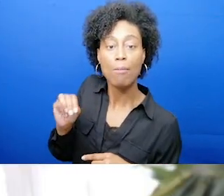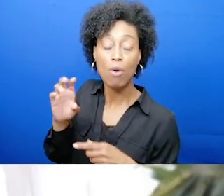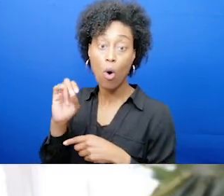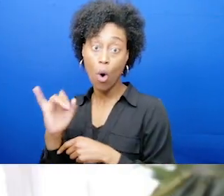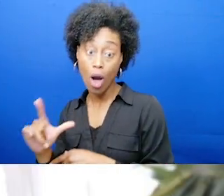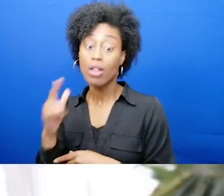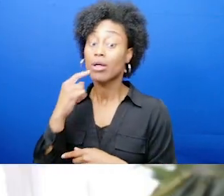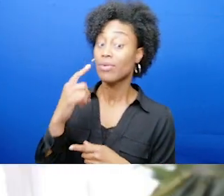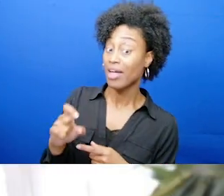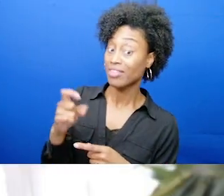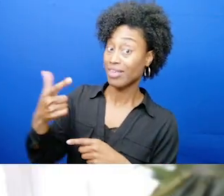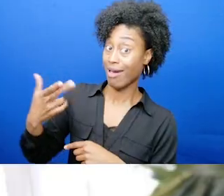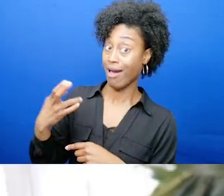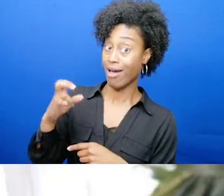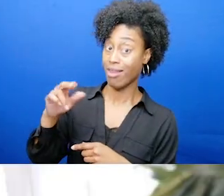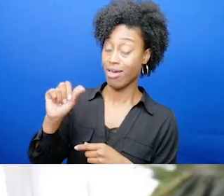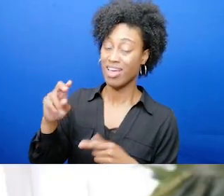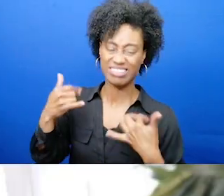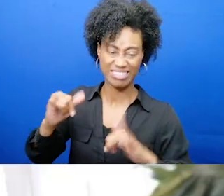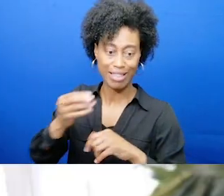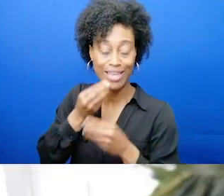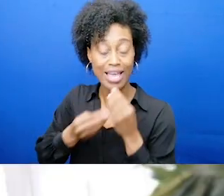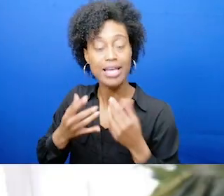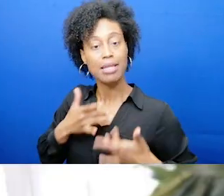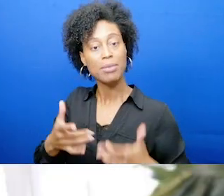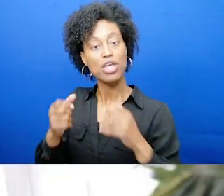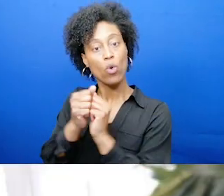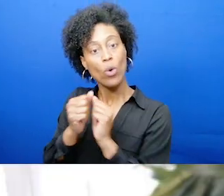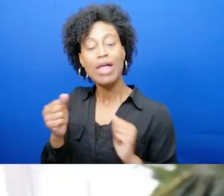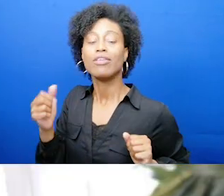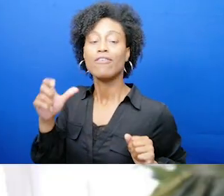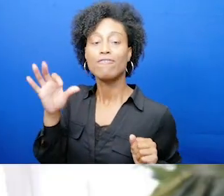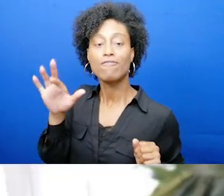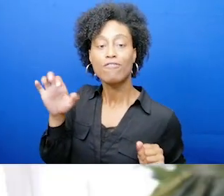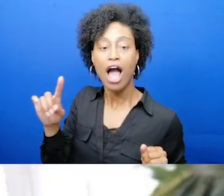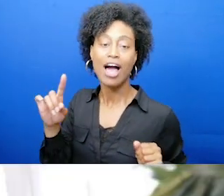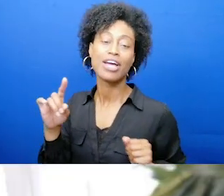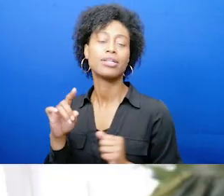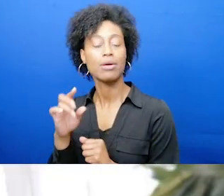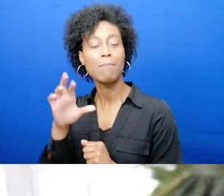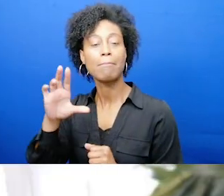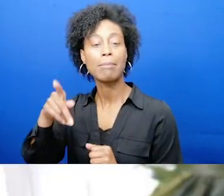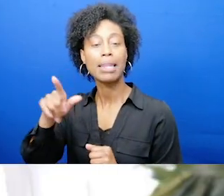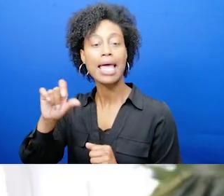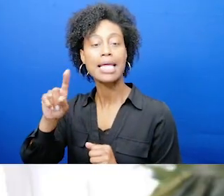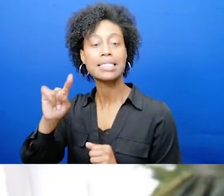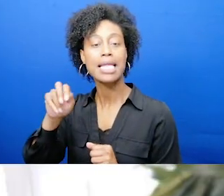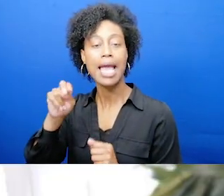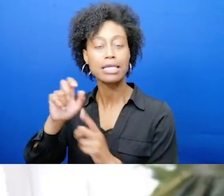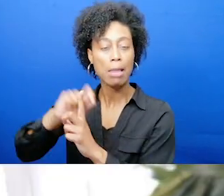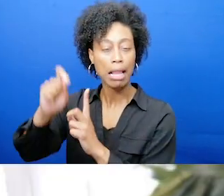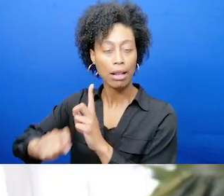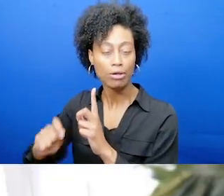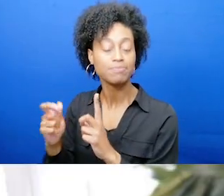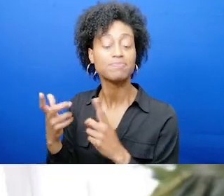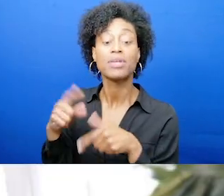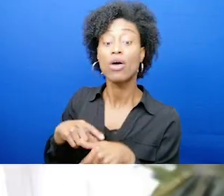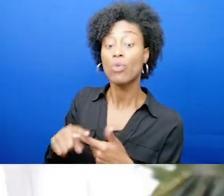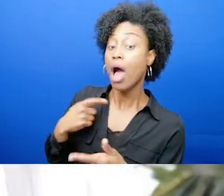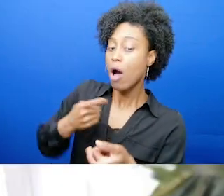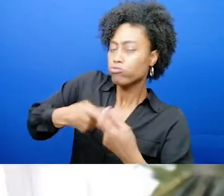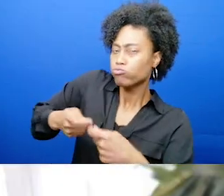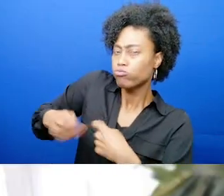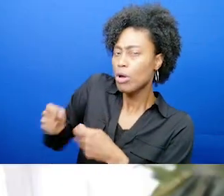often accompanied by fried, ripe plantains. To keep this budget-friendly and vegan today, I'm making a few swaps. While